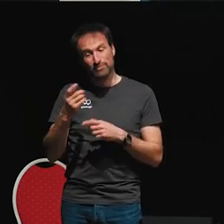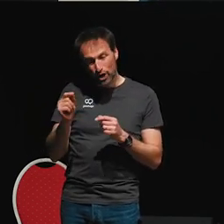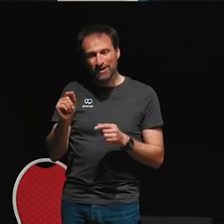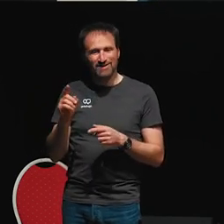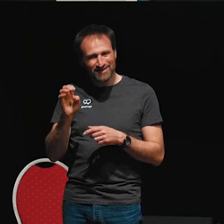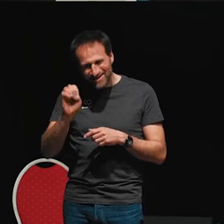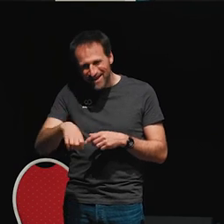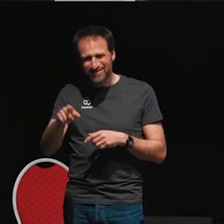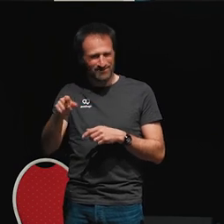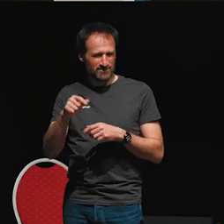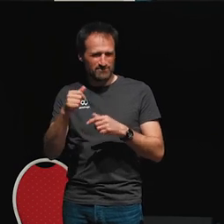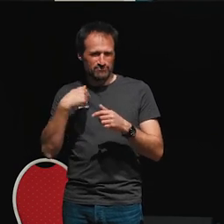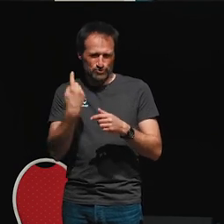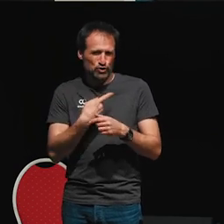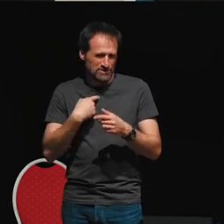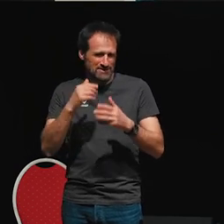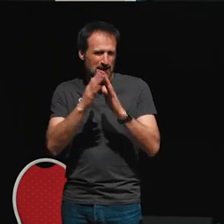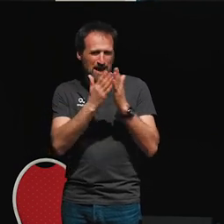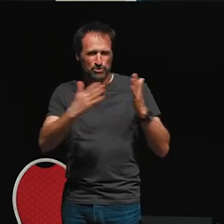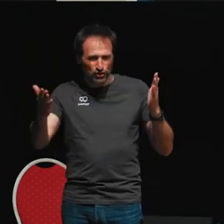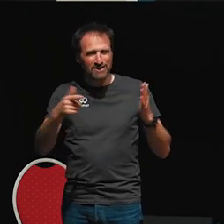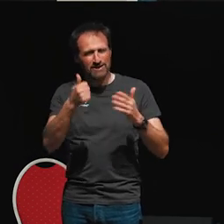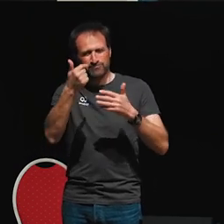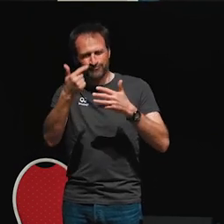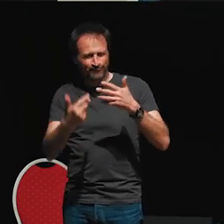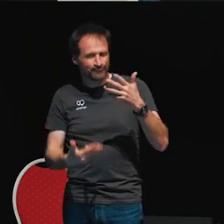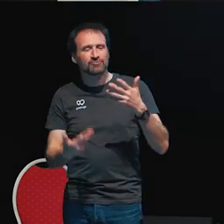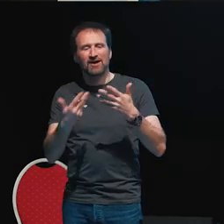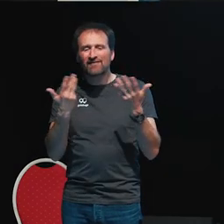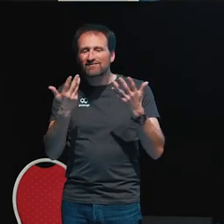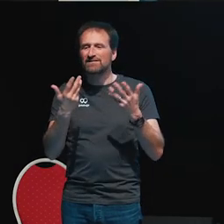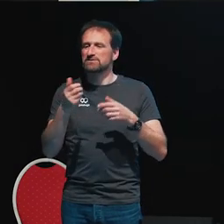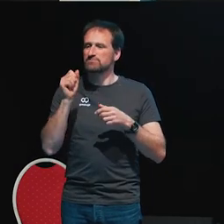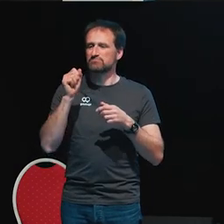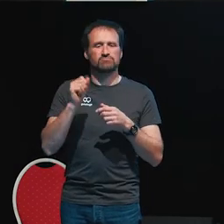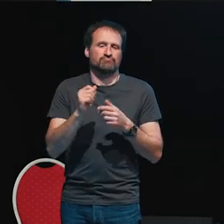in a separate library that allow you to have all the customization you want in Webpack.